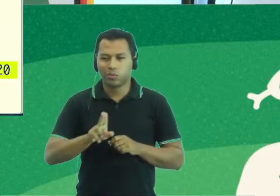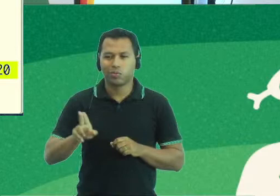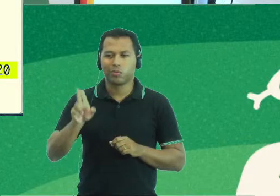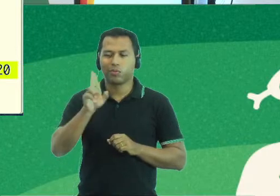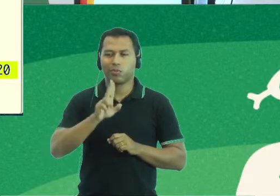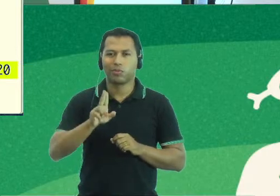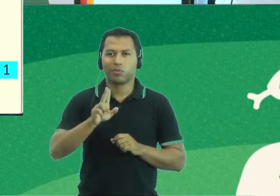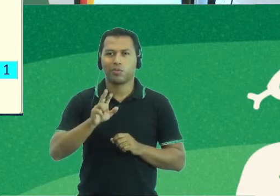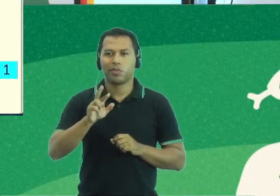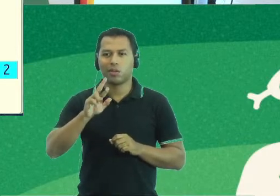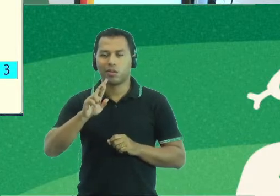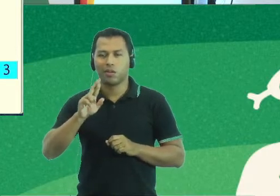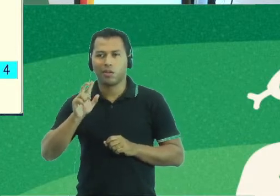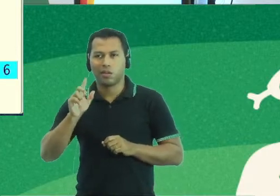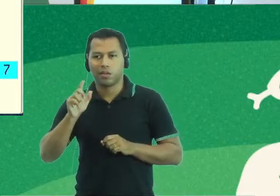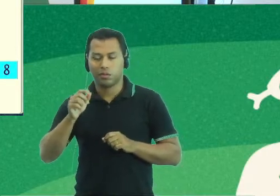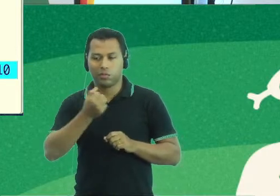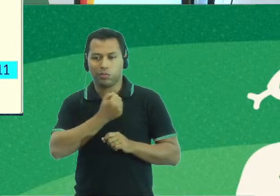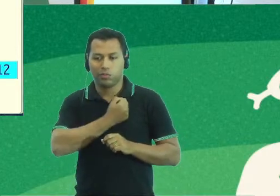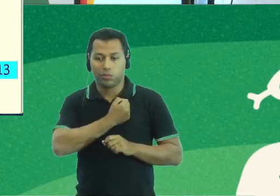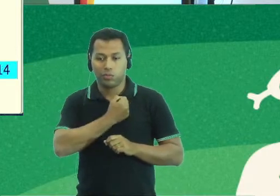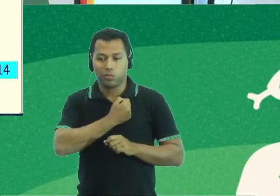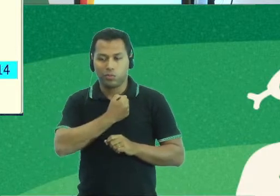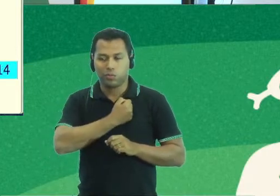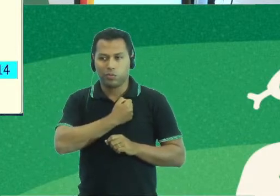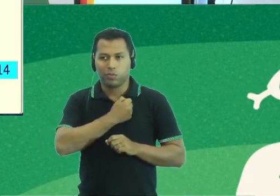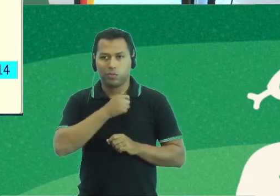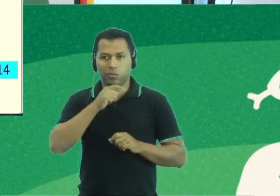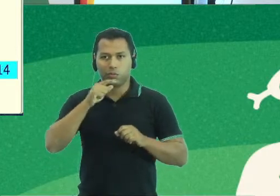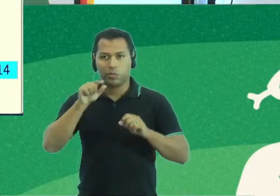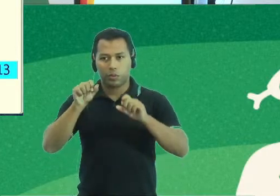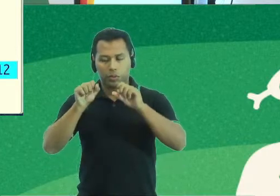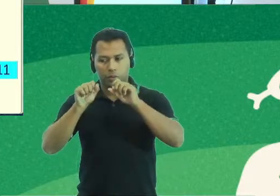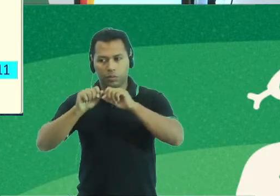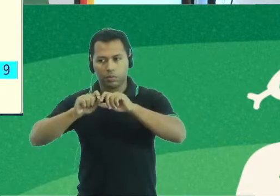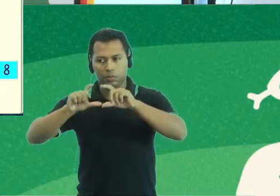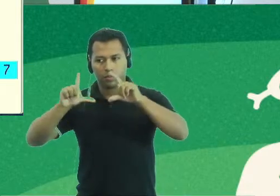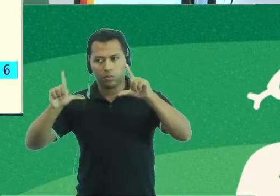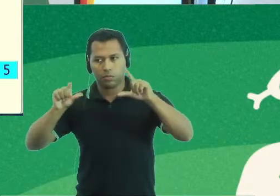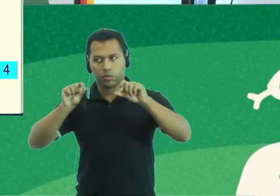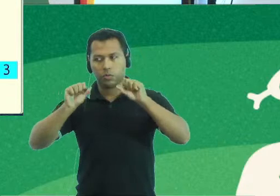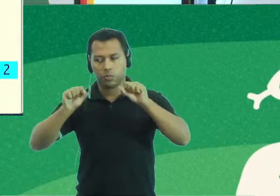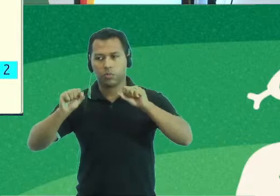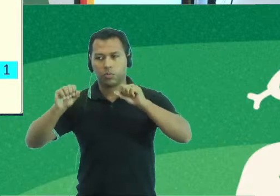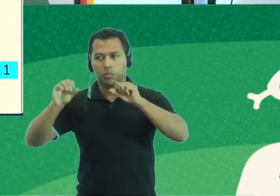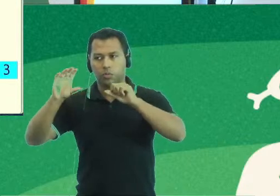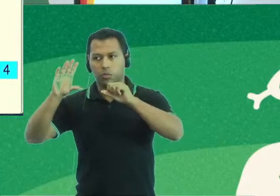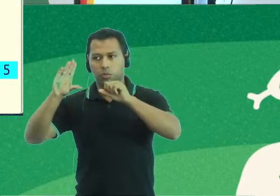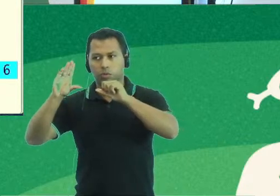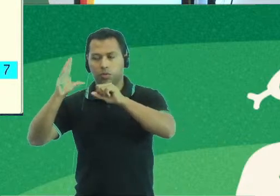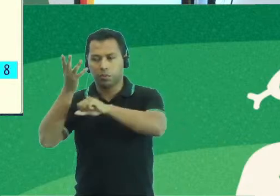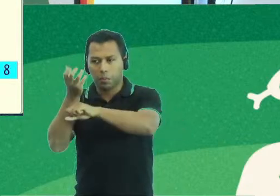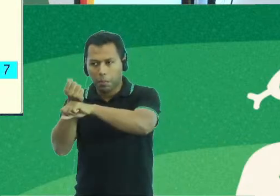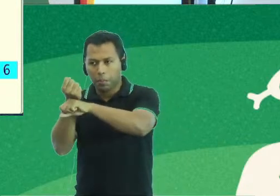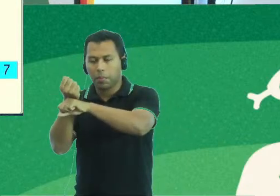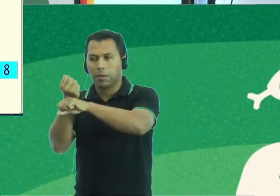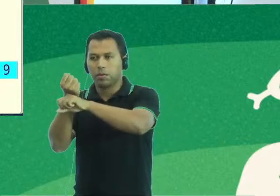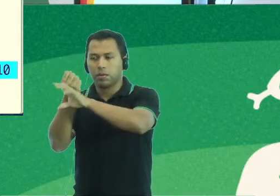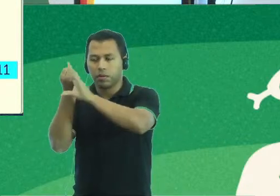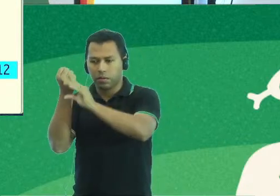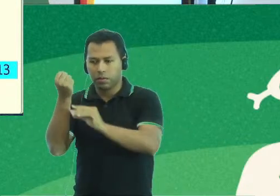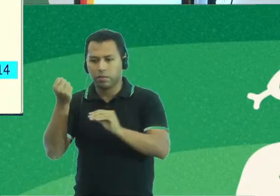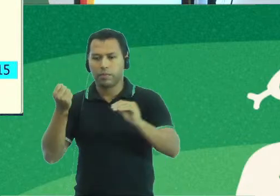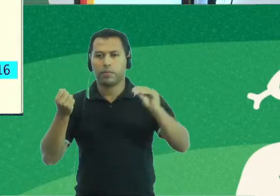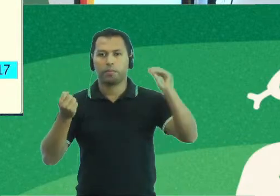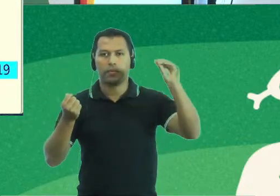stuff in here. So I'm gonna import all the Redis things that I need. Actually, yeah, I'm gonna import from